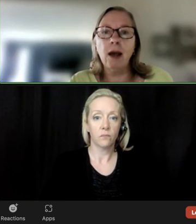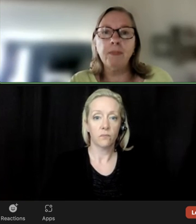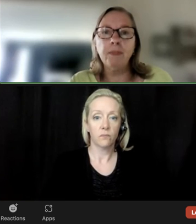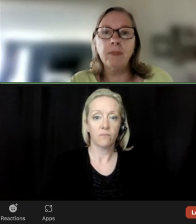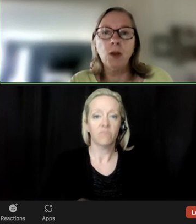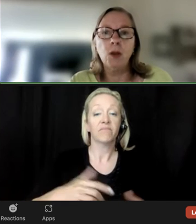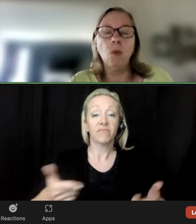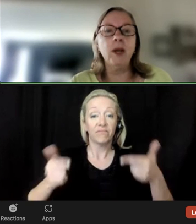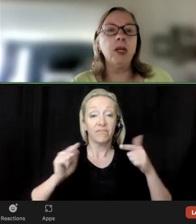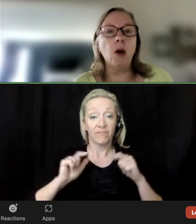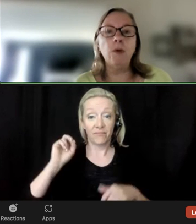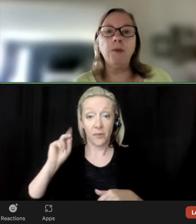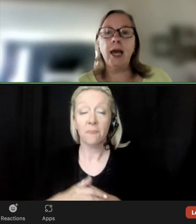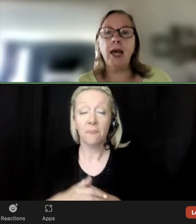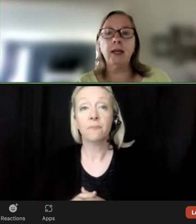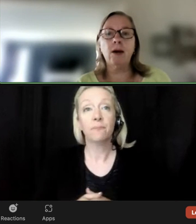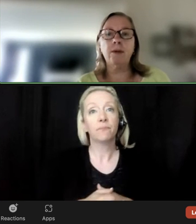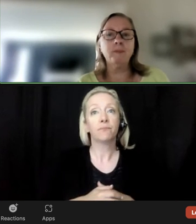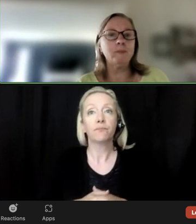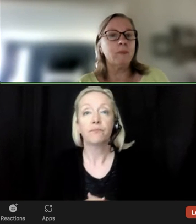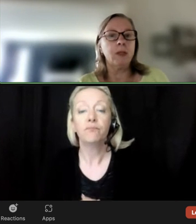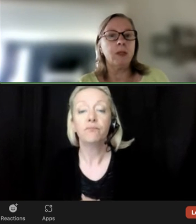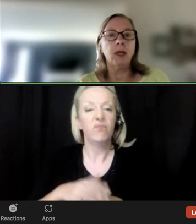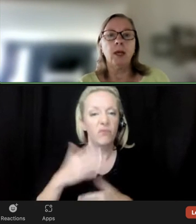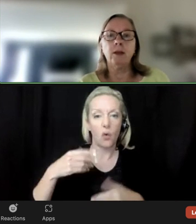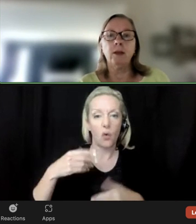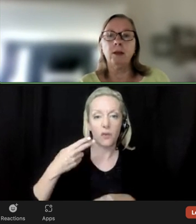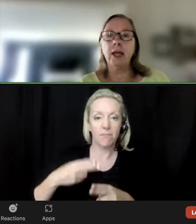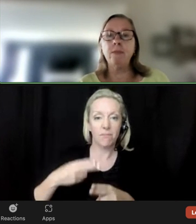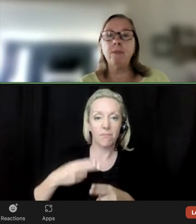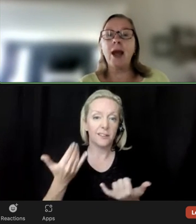Again, we know that